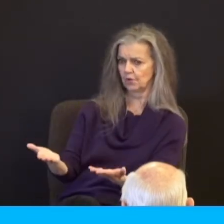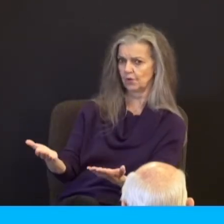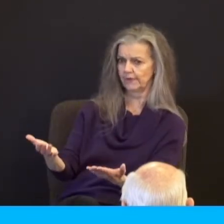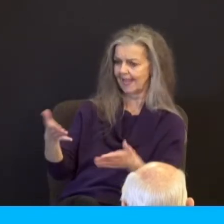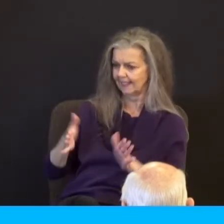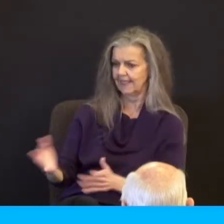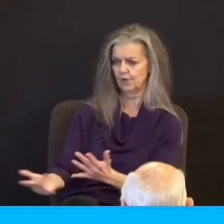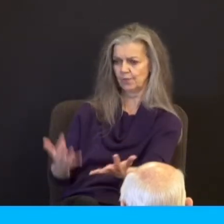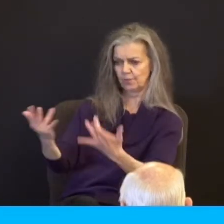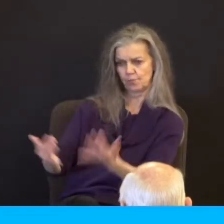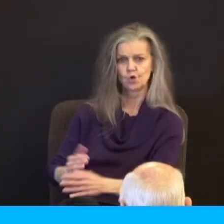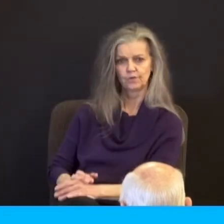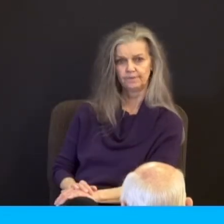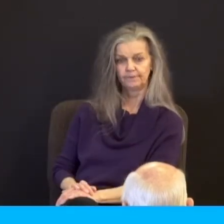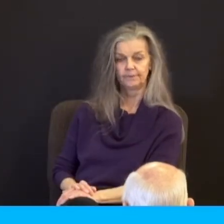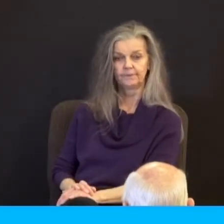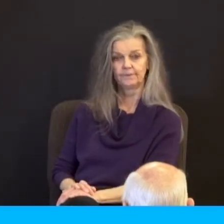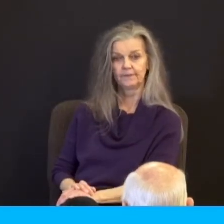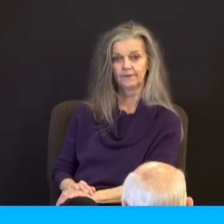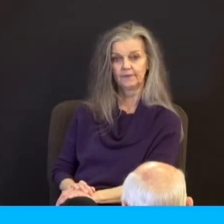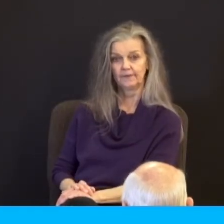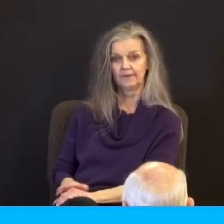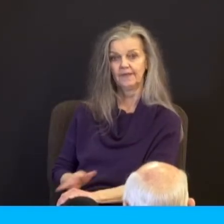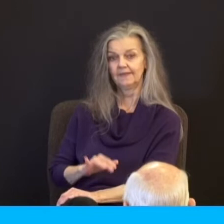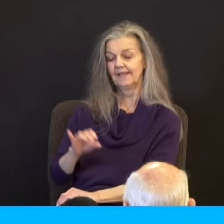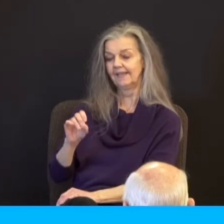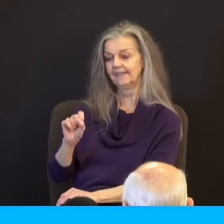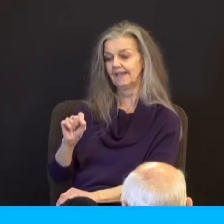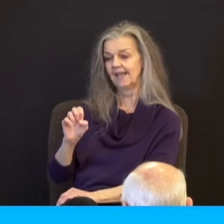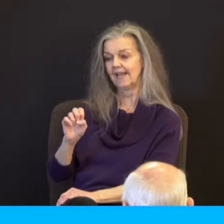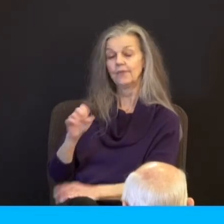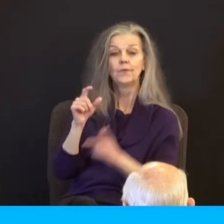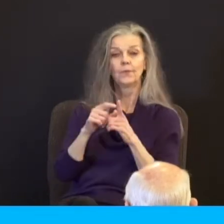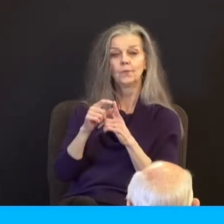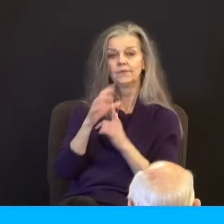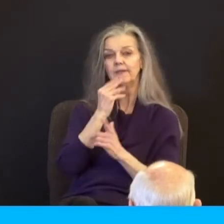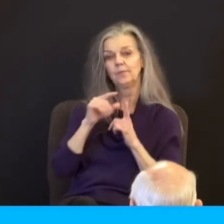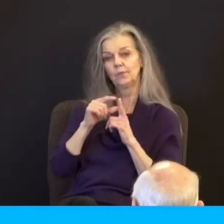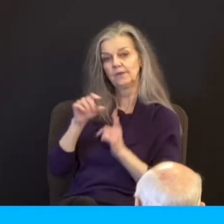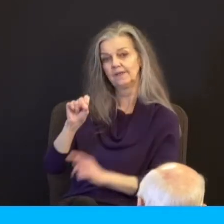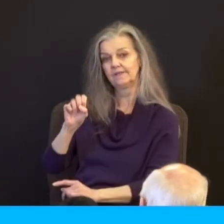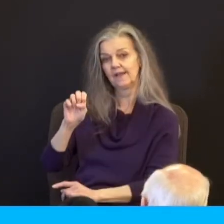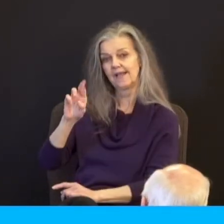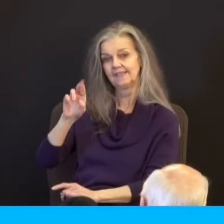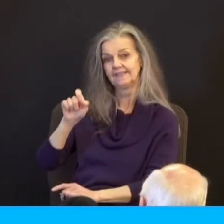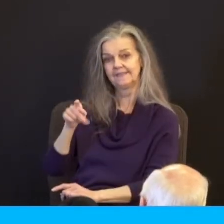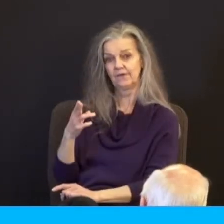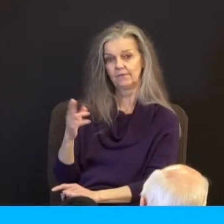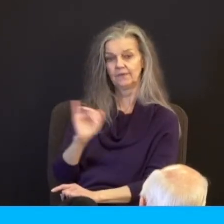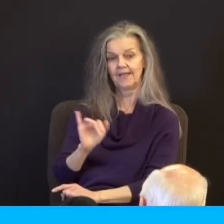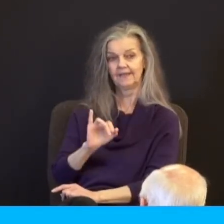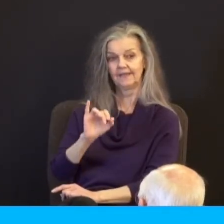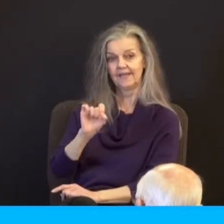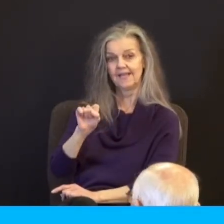and let her be burnt. Whoa, the word is seraph, as in seraphim, burning. Let her be burnt. Now, let